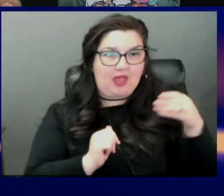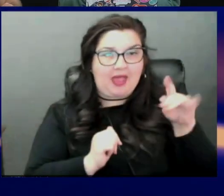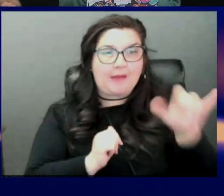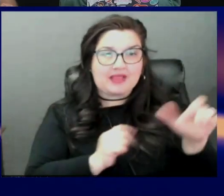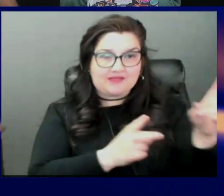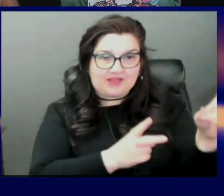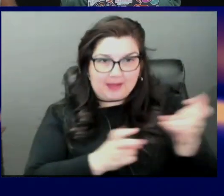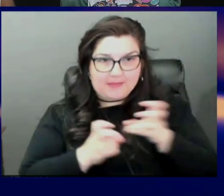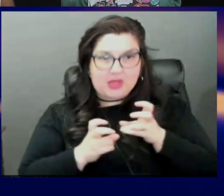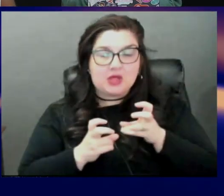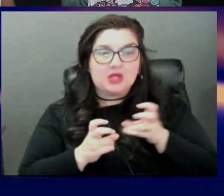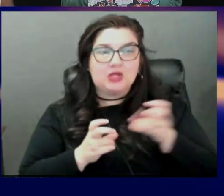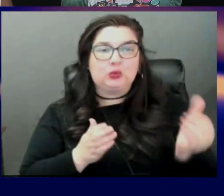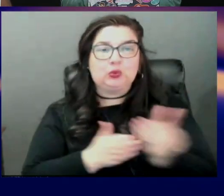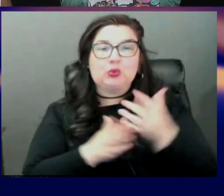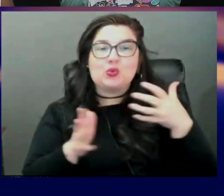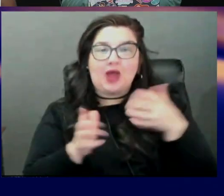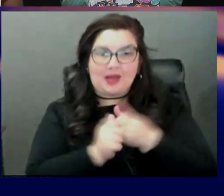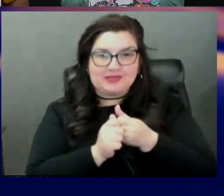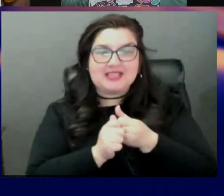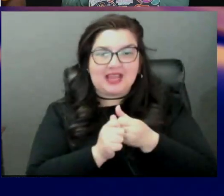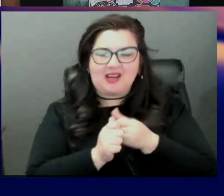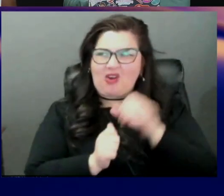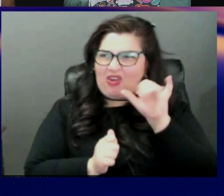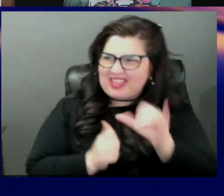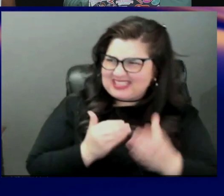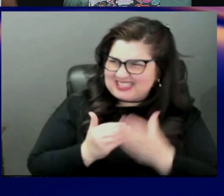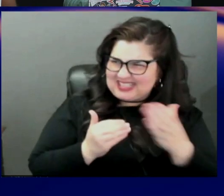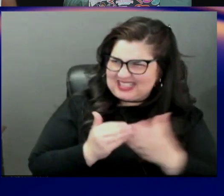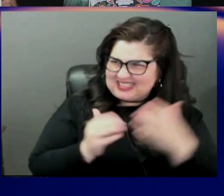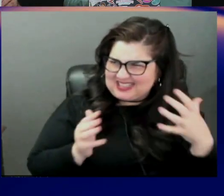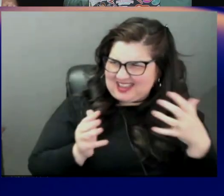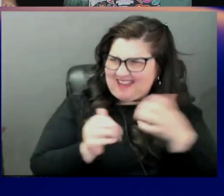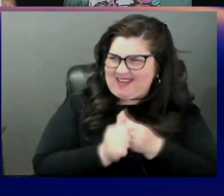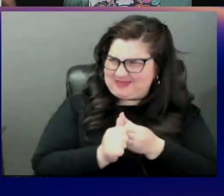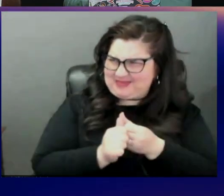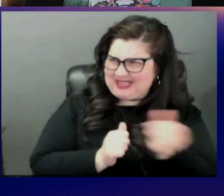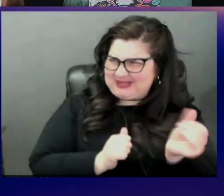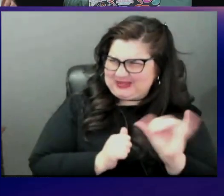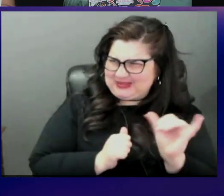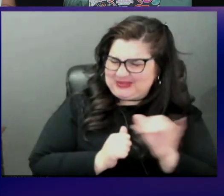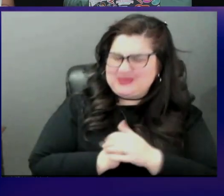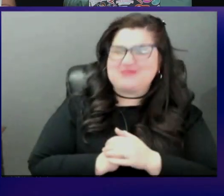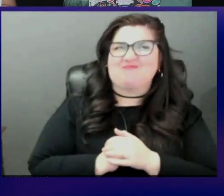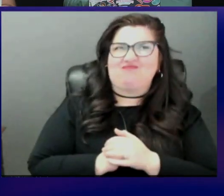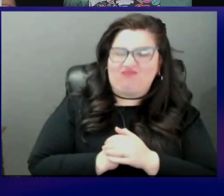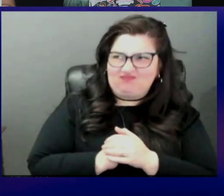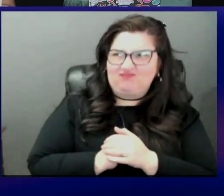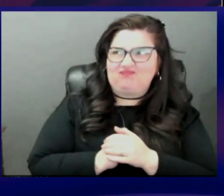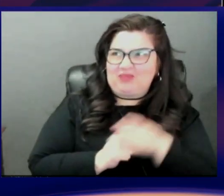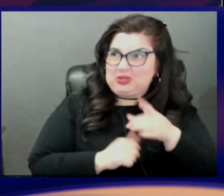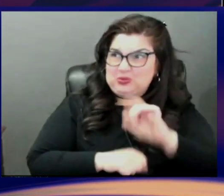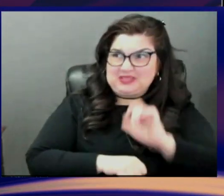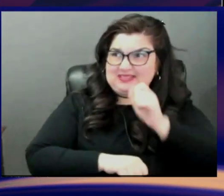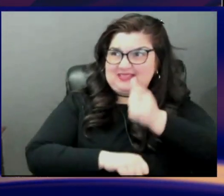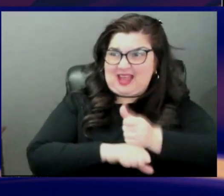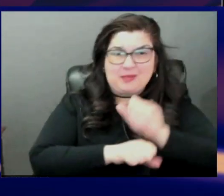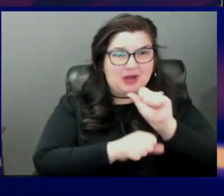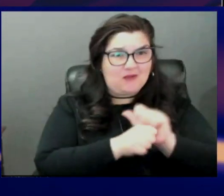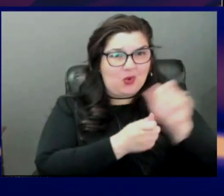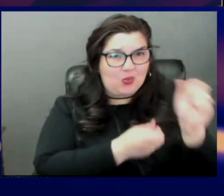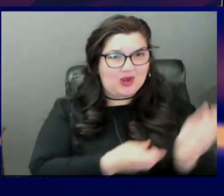updated components. Oh, that's pretty easy to update too. Yep. Like that's. I mean, you set that out as a workflow basically.